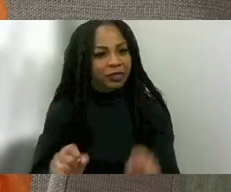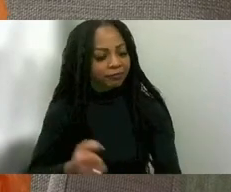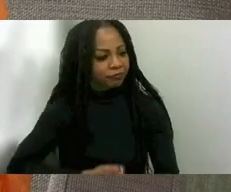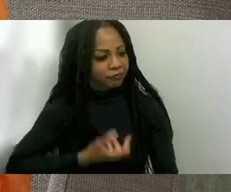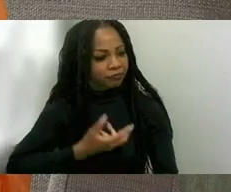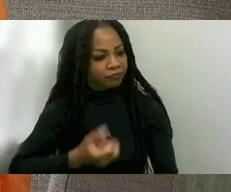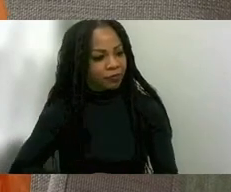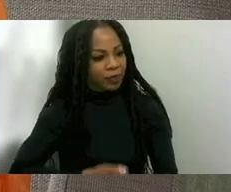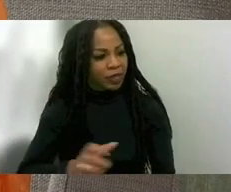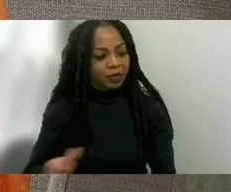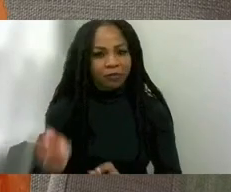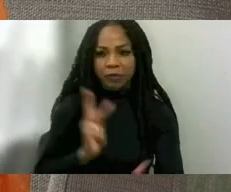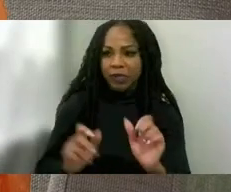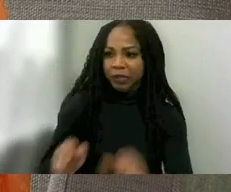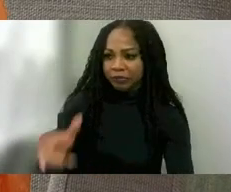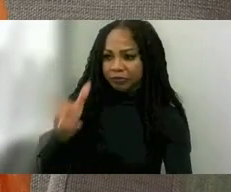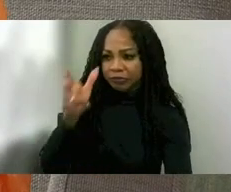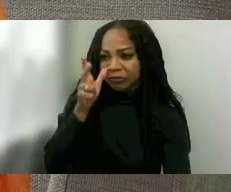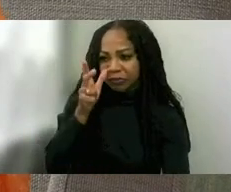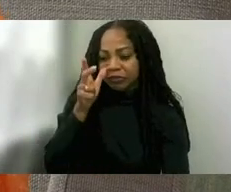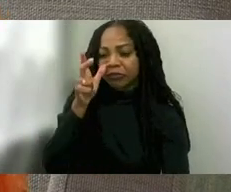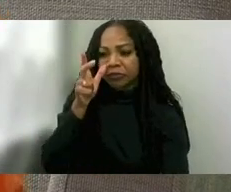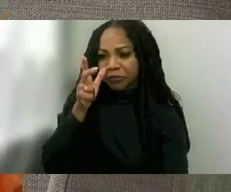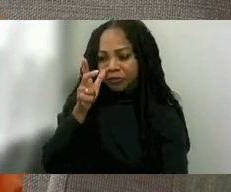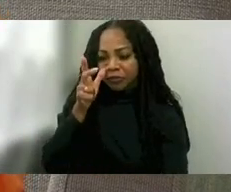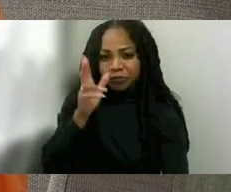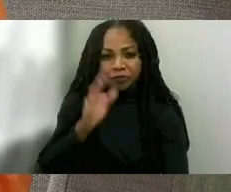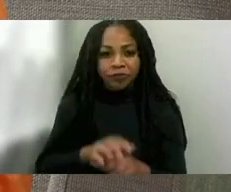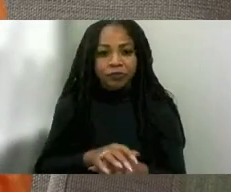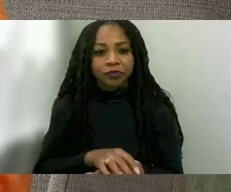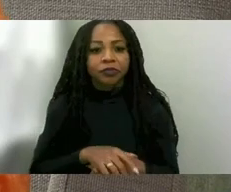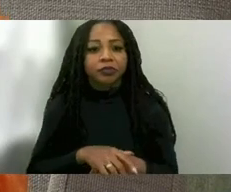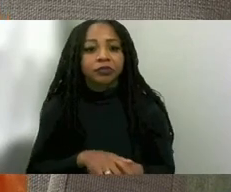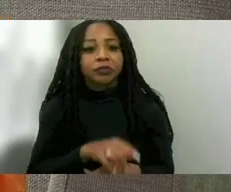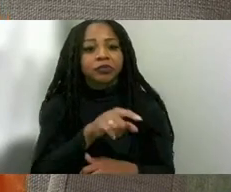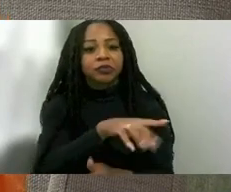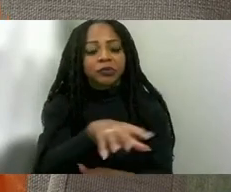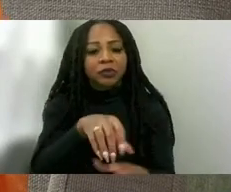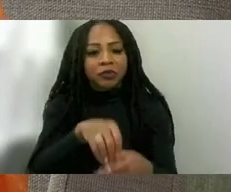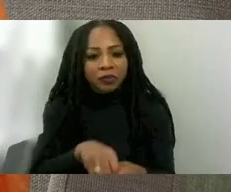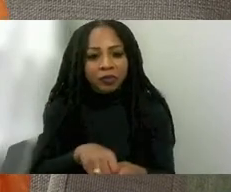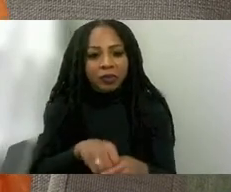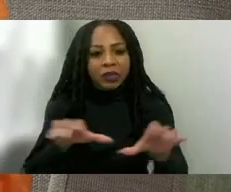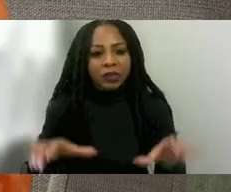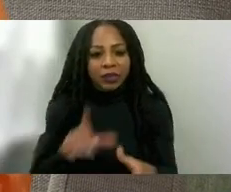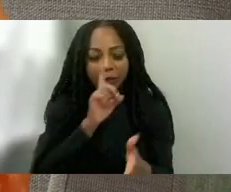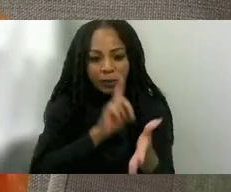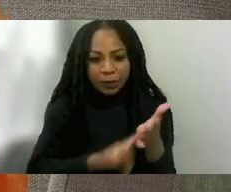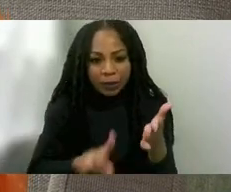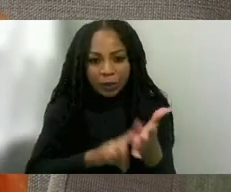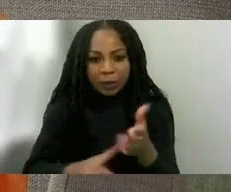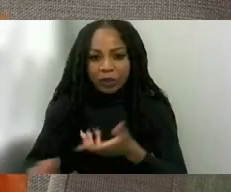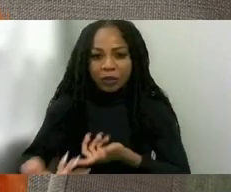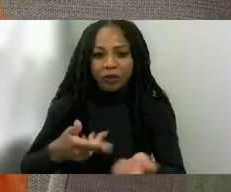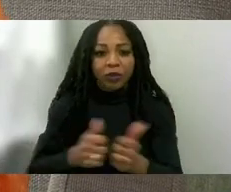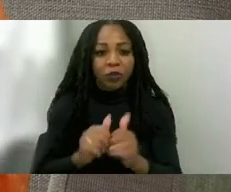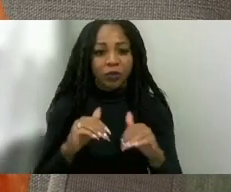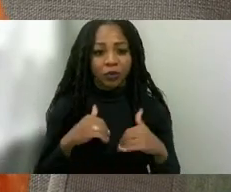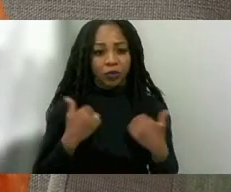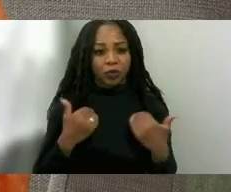so she also does participatory action research and works with youth in